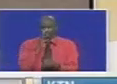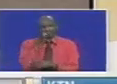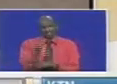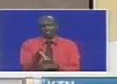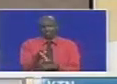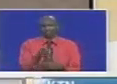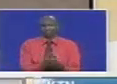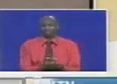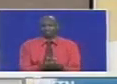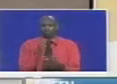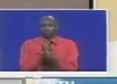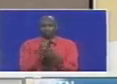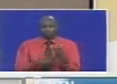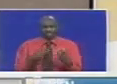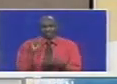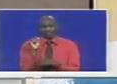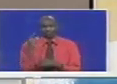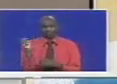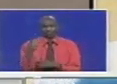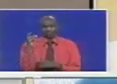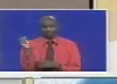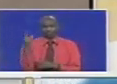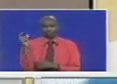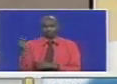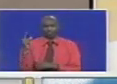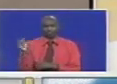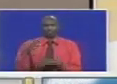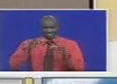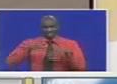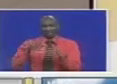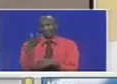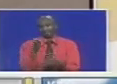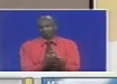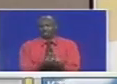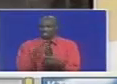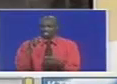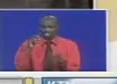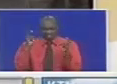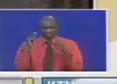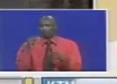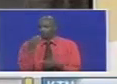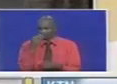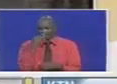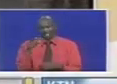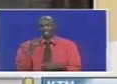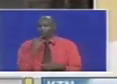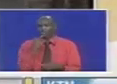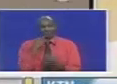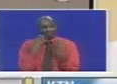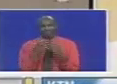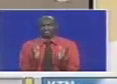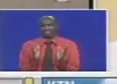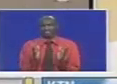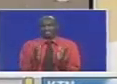to do irrigation to address the issue of food insecurity in Turkana County. That should be